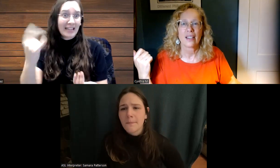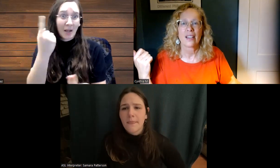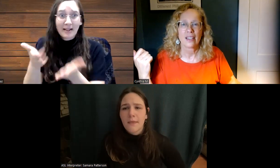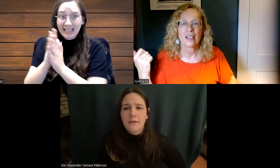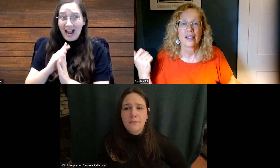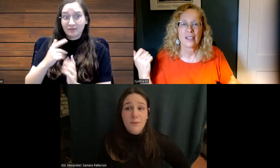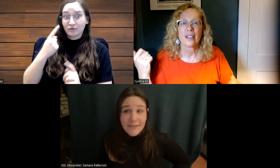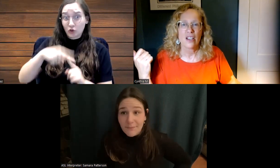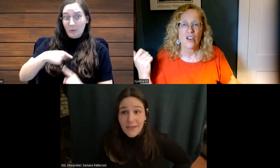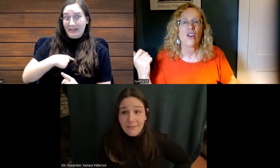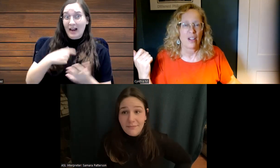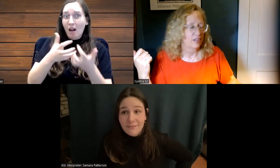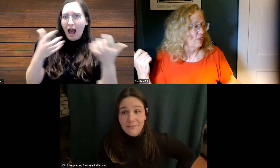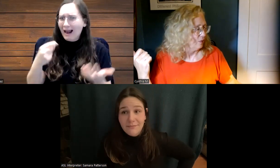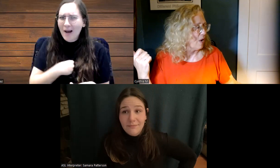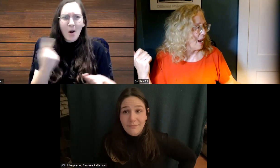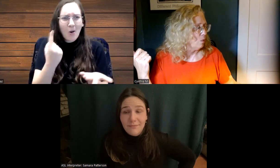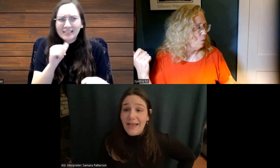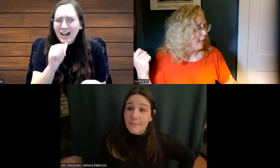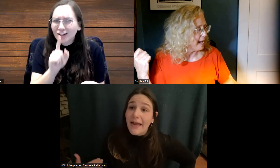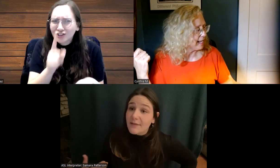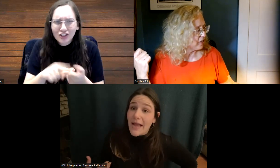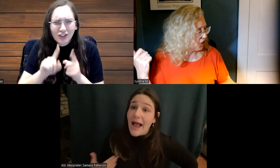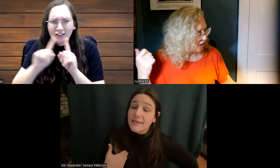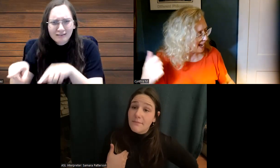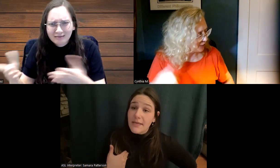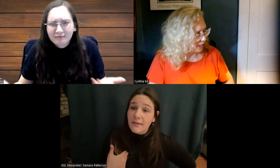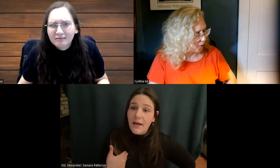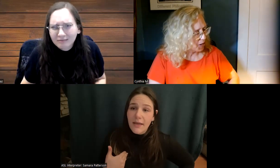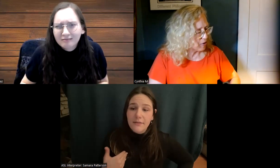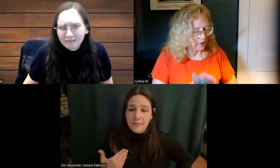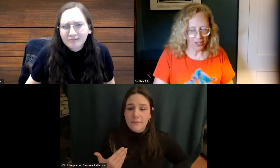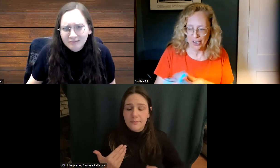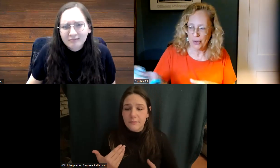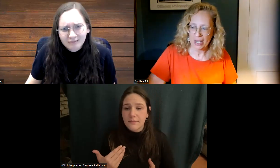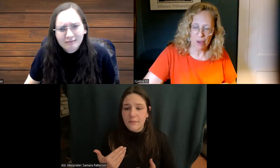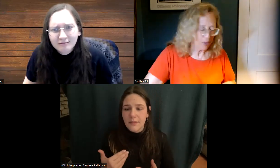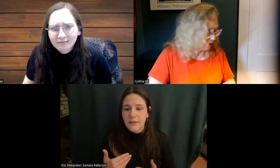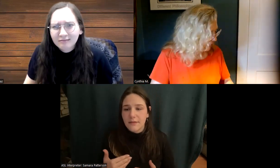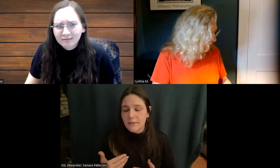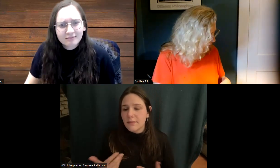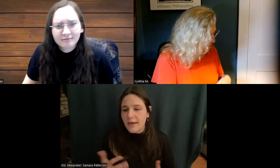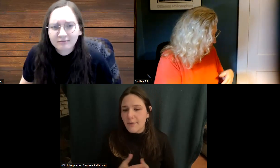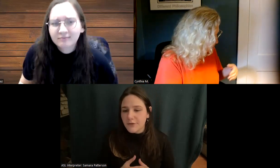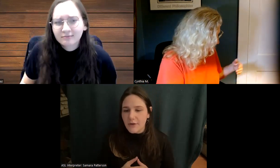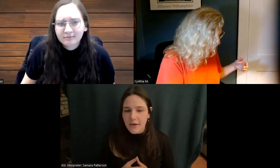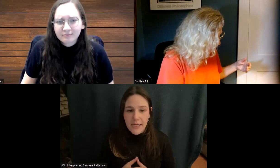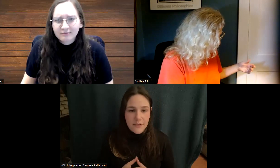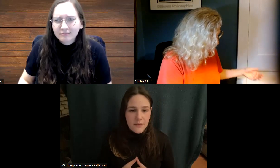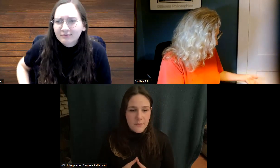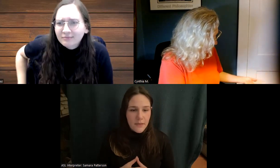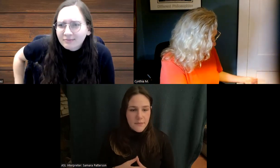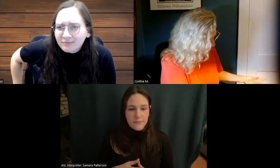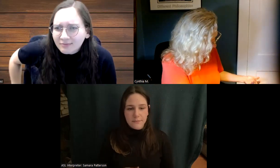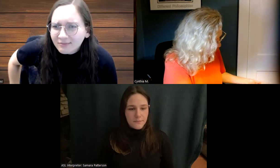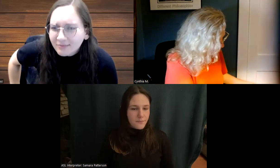responsible. So that's something. Right. Well, as I has shared, asked hi, me a sweetheart. lot. Come on over here. You want to come up here and say hi? Come And on. I'm not sure how to